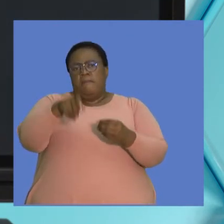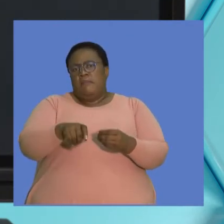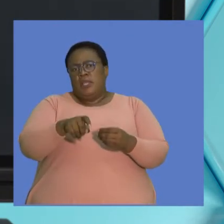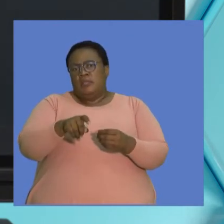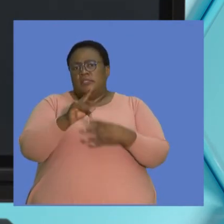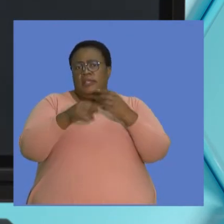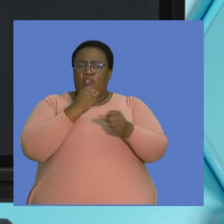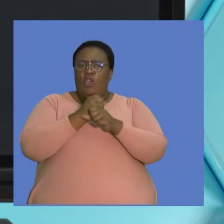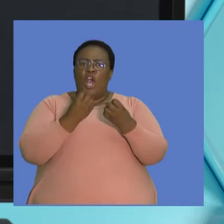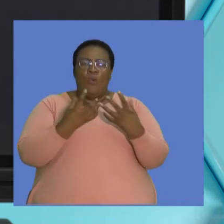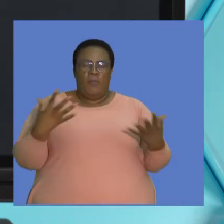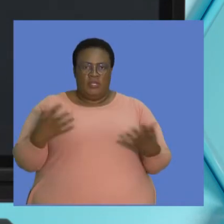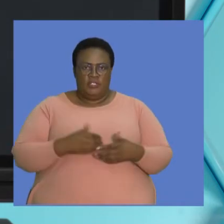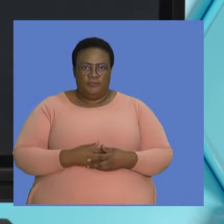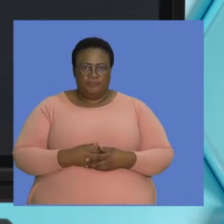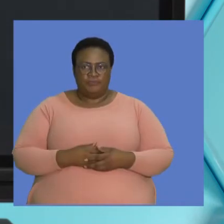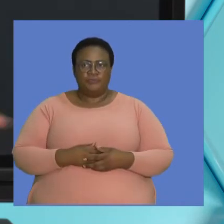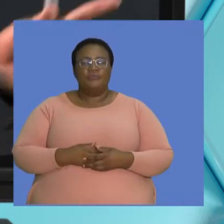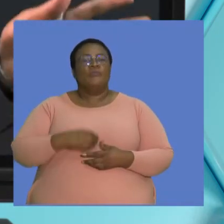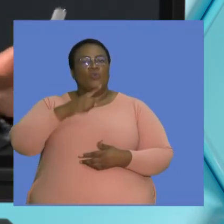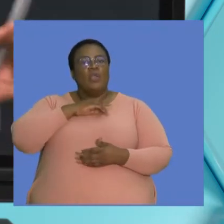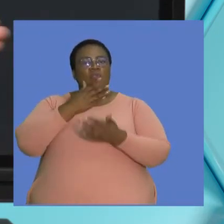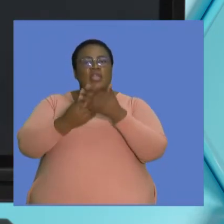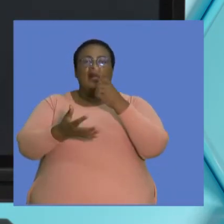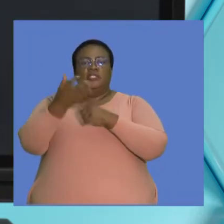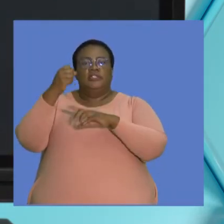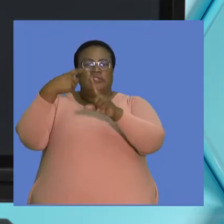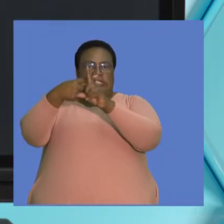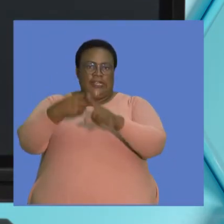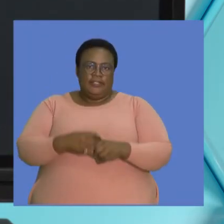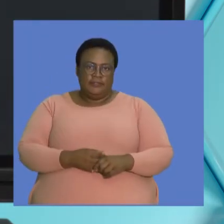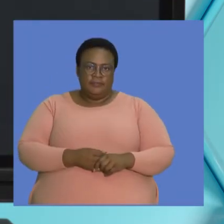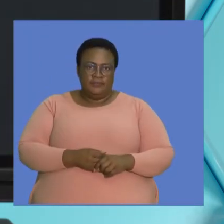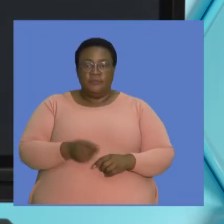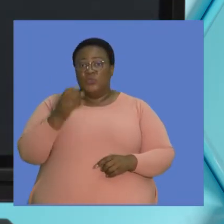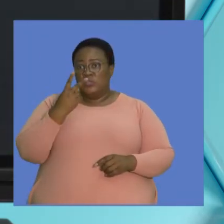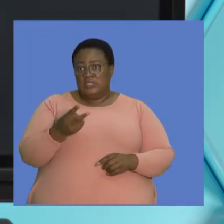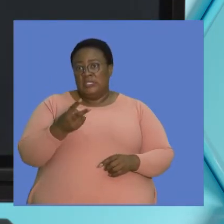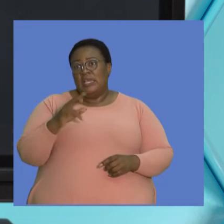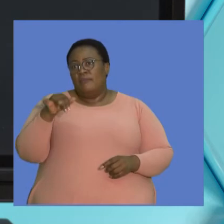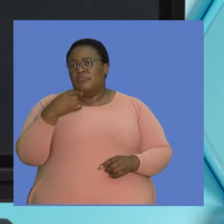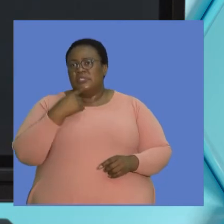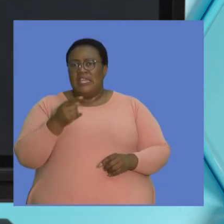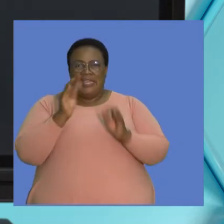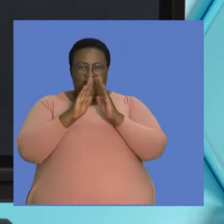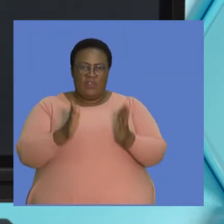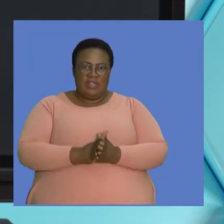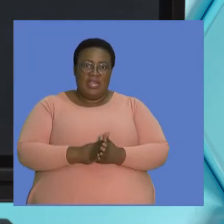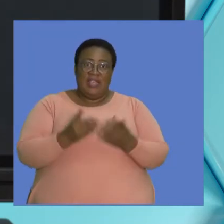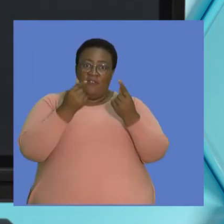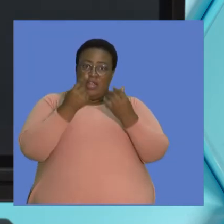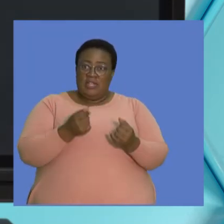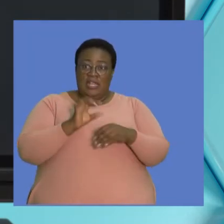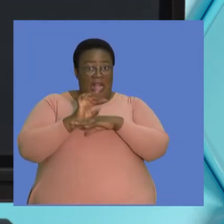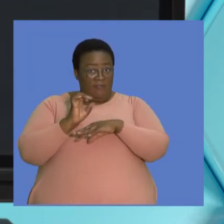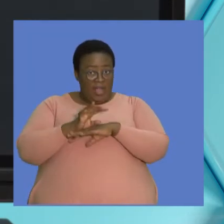each and every year, so that you can meet that target. So you see, I just said everything